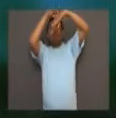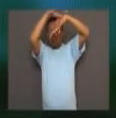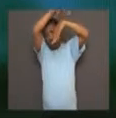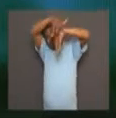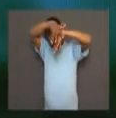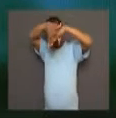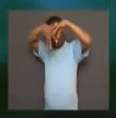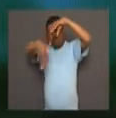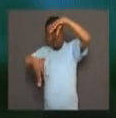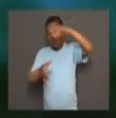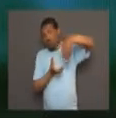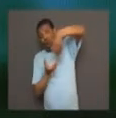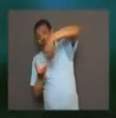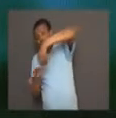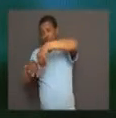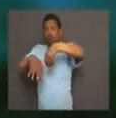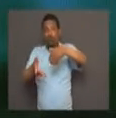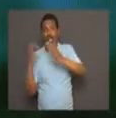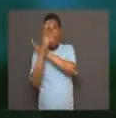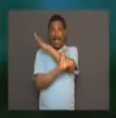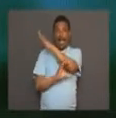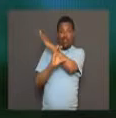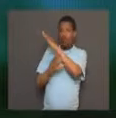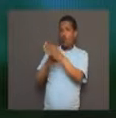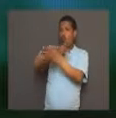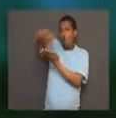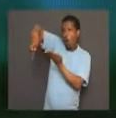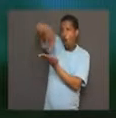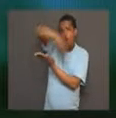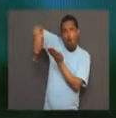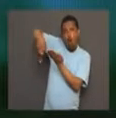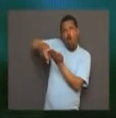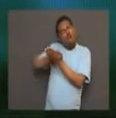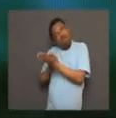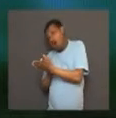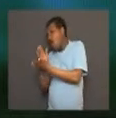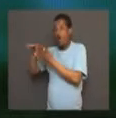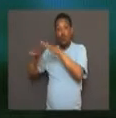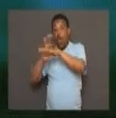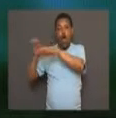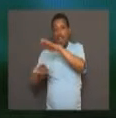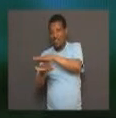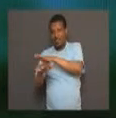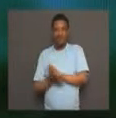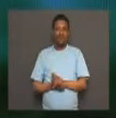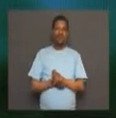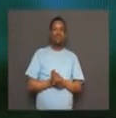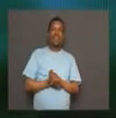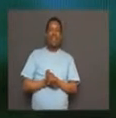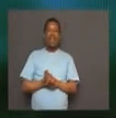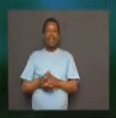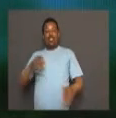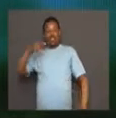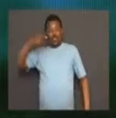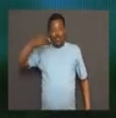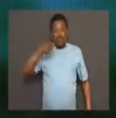places and flow into the country's borders across lowlands. They